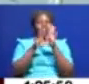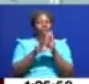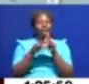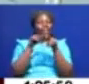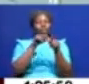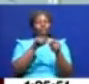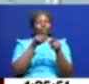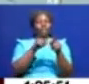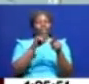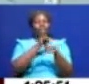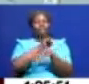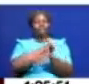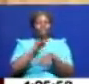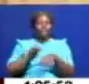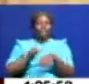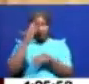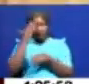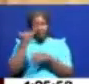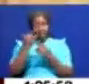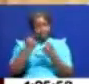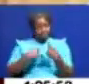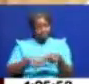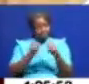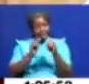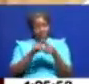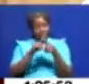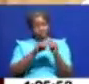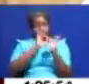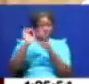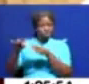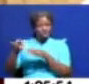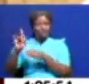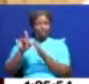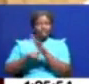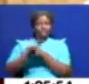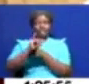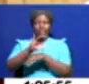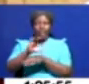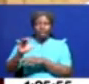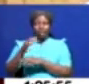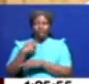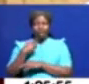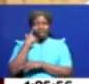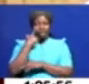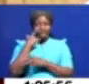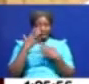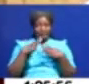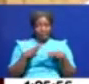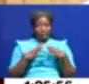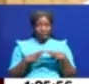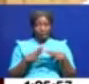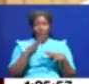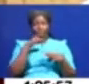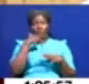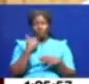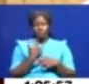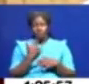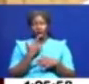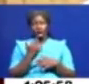him to the International Criminal Court. We have seen people have been in tents all their lives for years and they have been preaching to us.